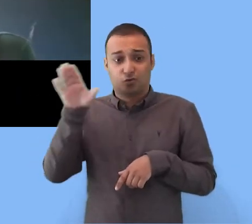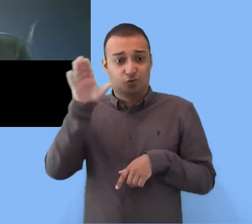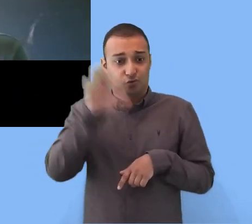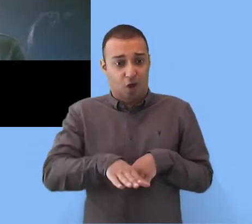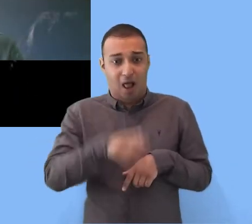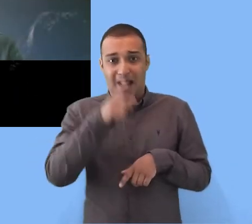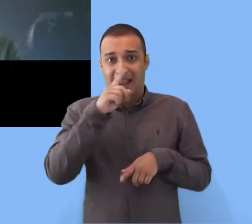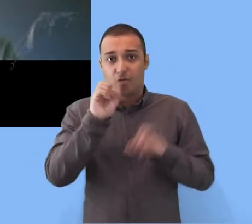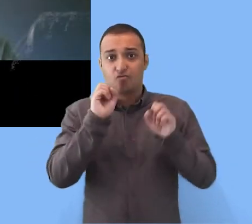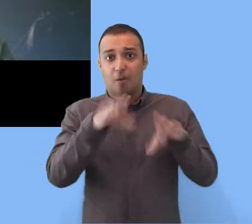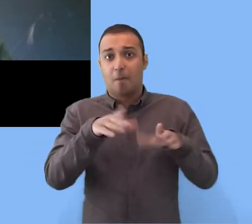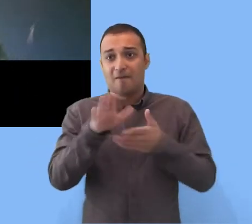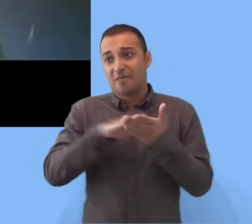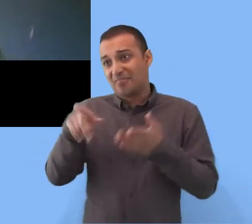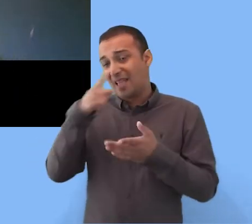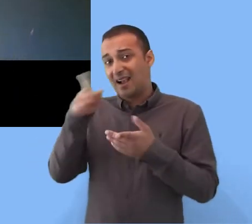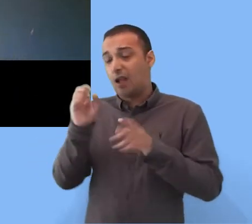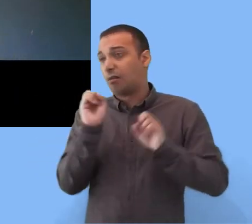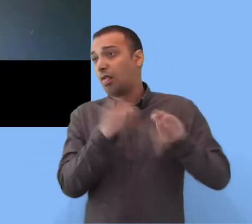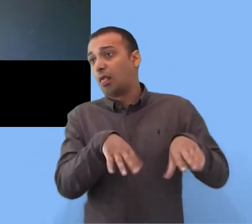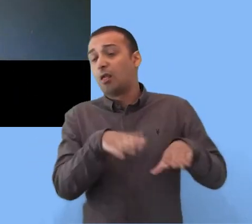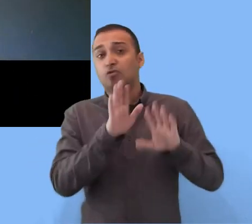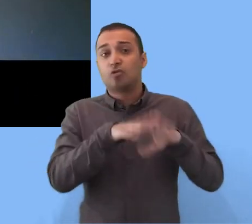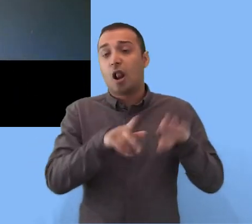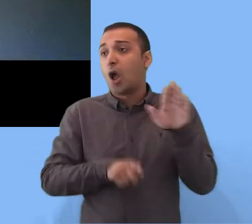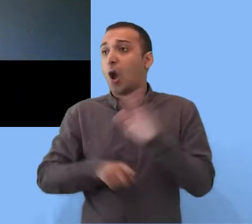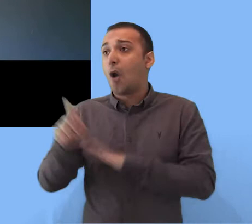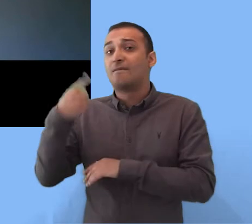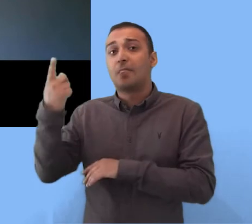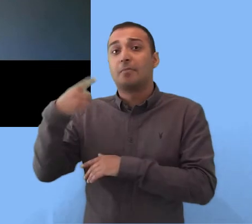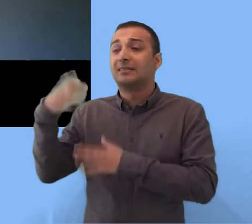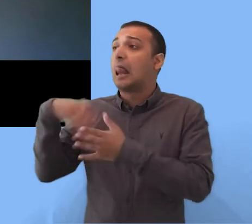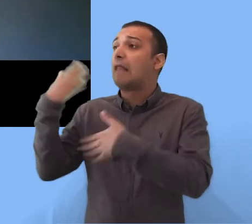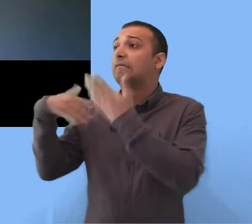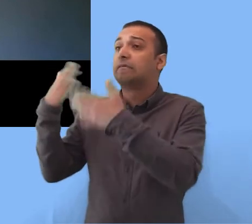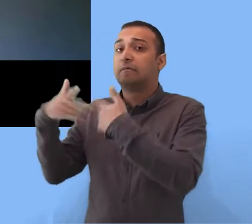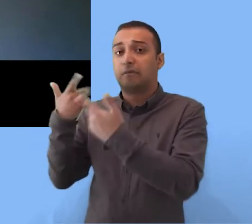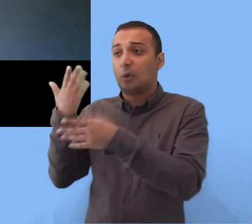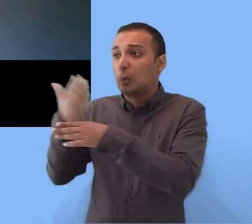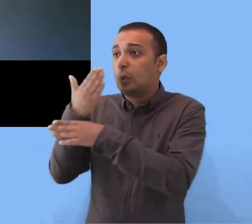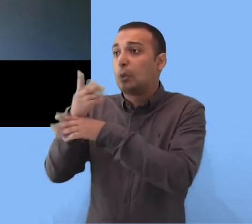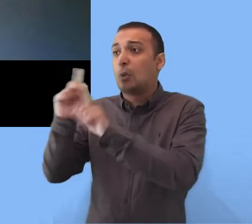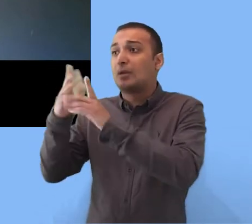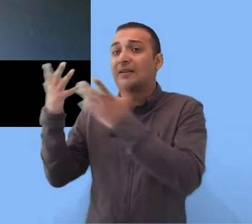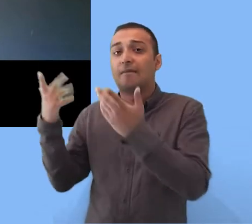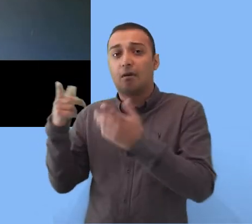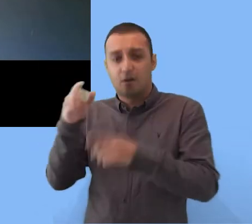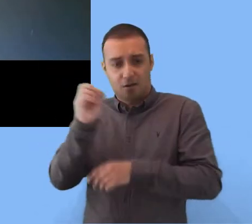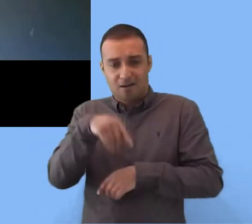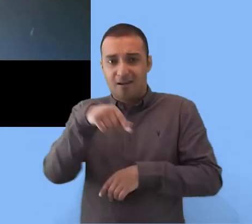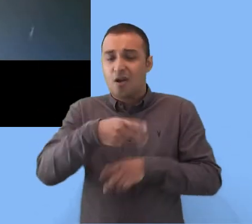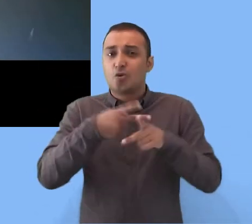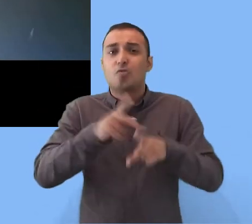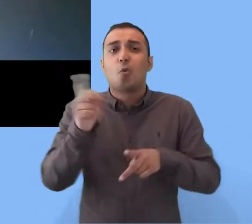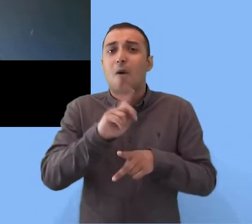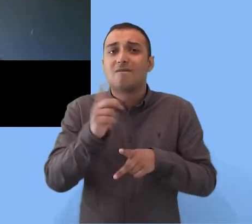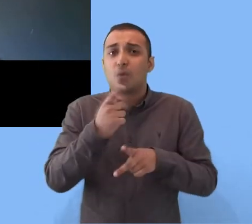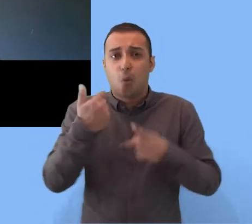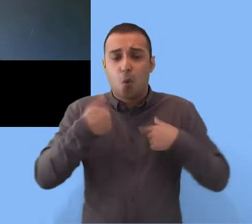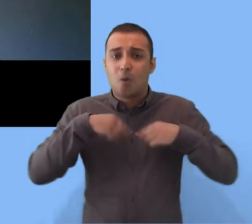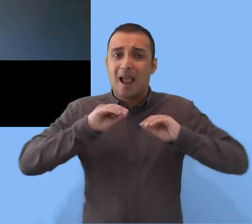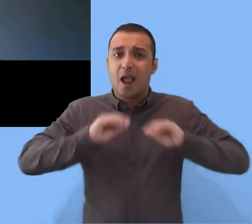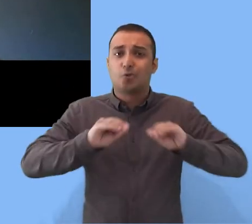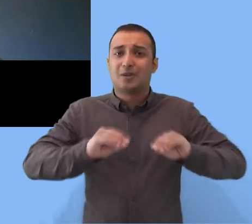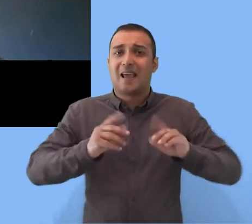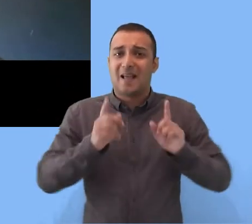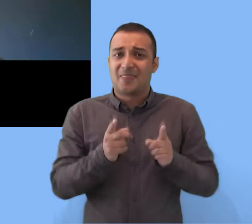and work or do what they want to do. They're being put in a nursery for their child to be educated. Do you see any difference in, because obviously not all